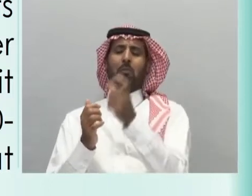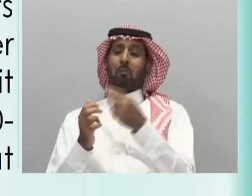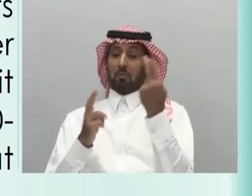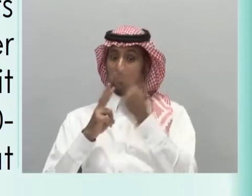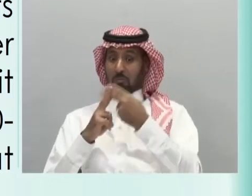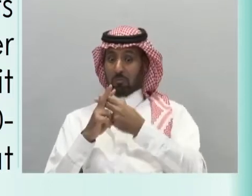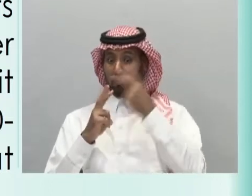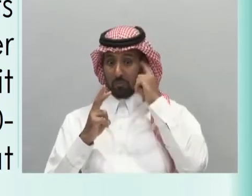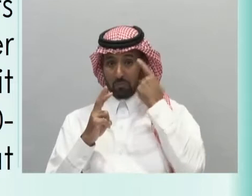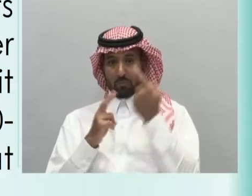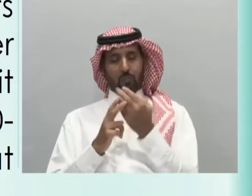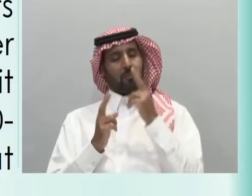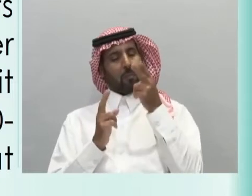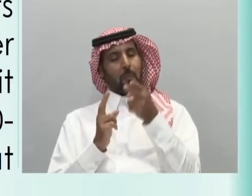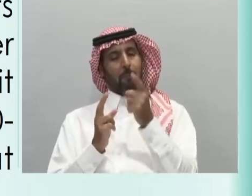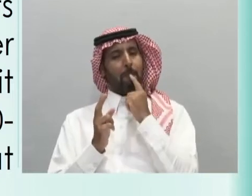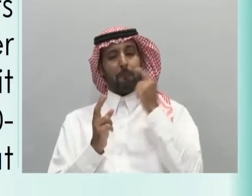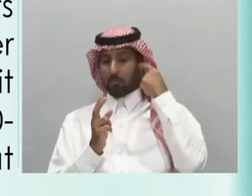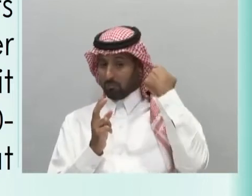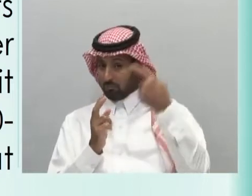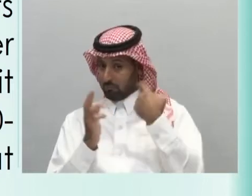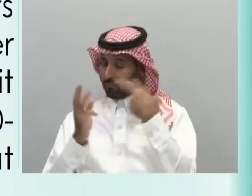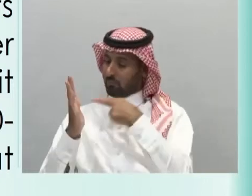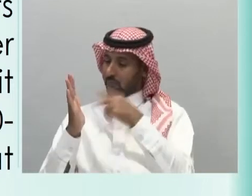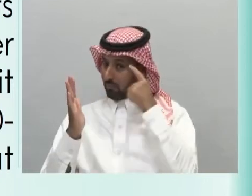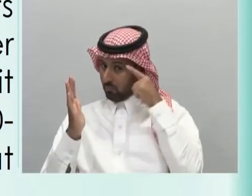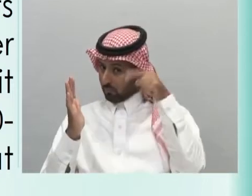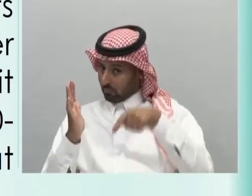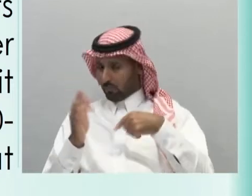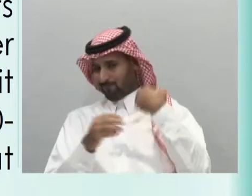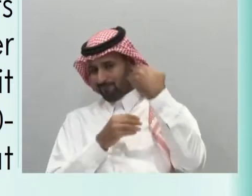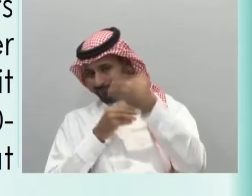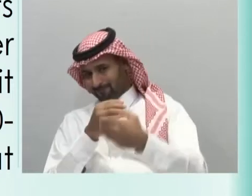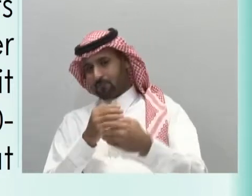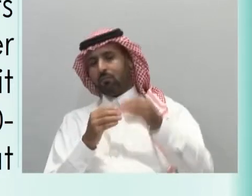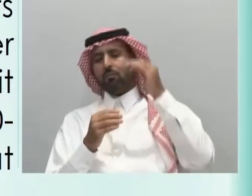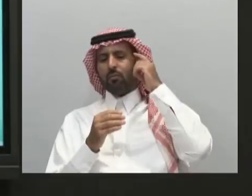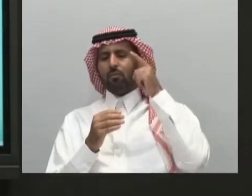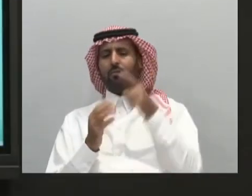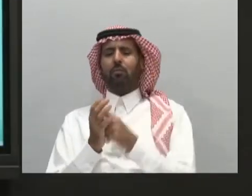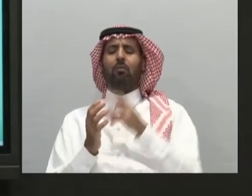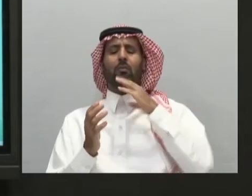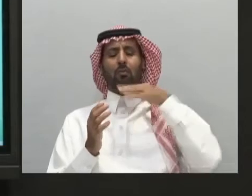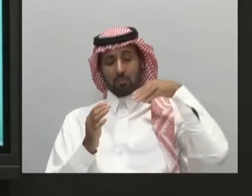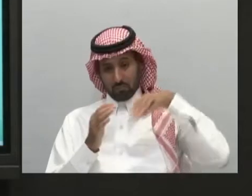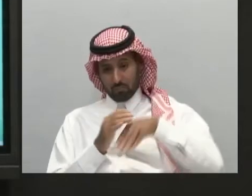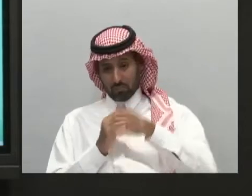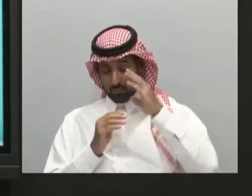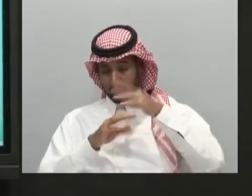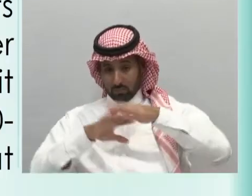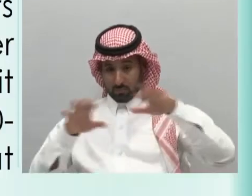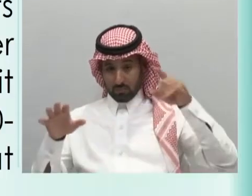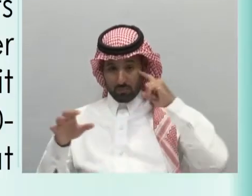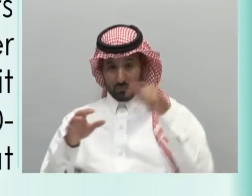to answer some comprehension question. Listen. Jules Undersea Lodge, Florida, USA.